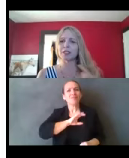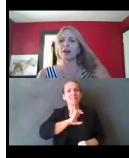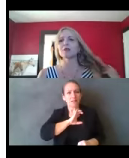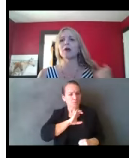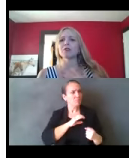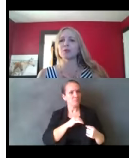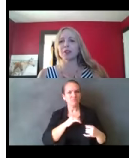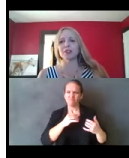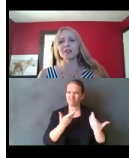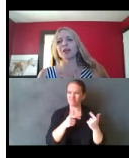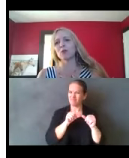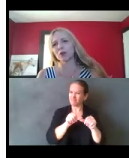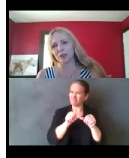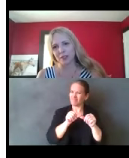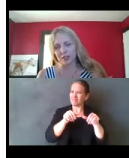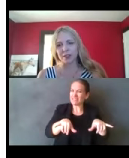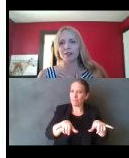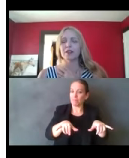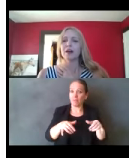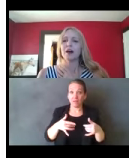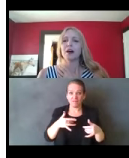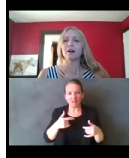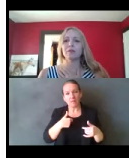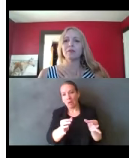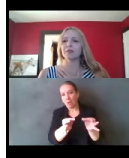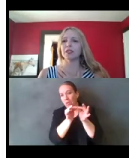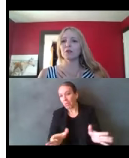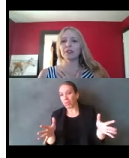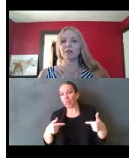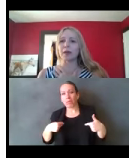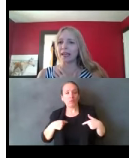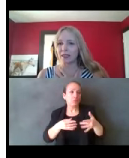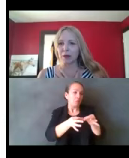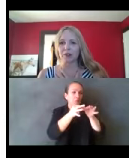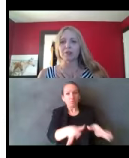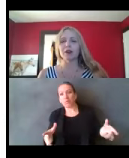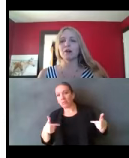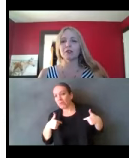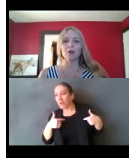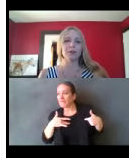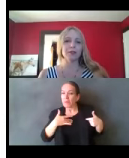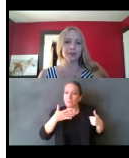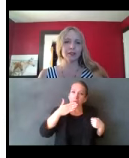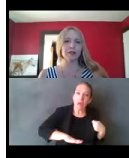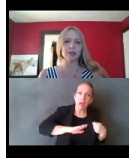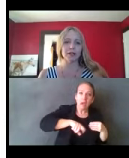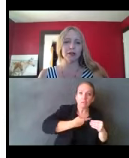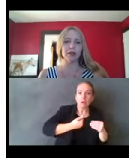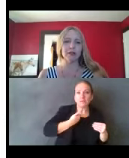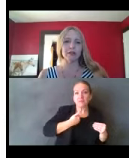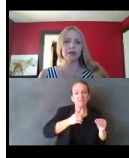feelings like we talked about with depression, like worthlessness, feeling badly about themselves, hopelessness in